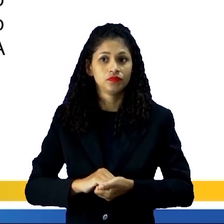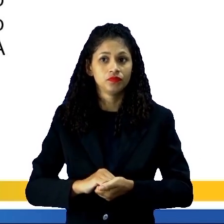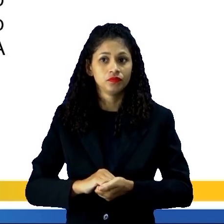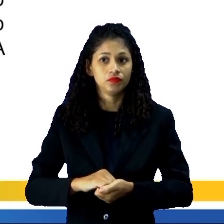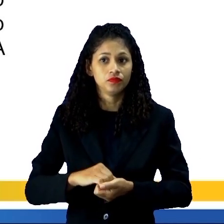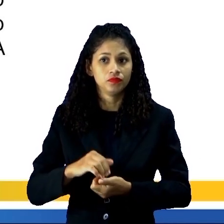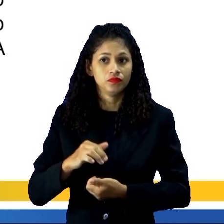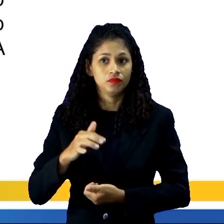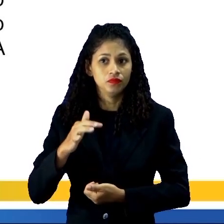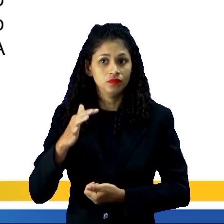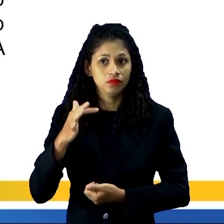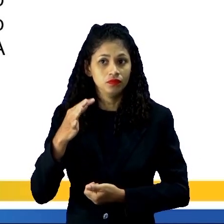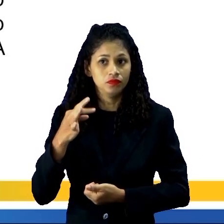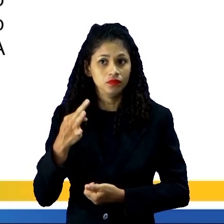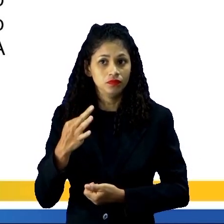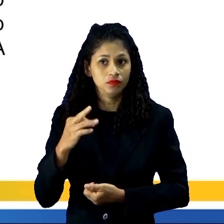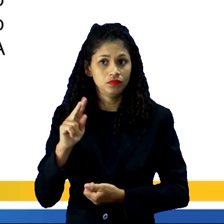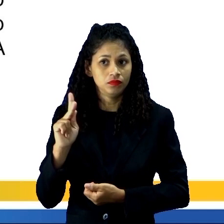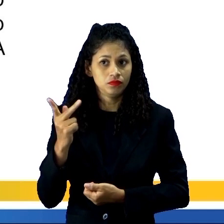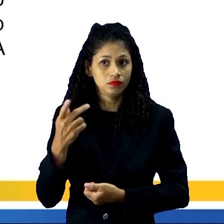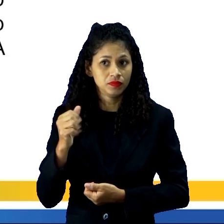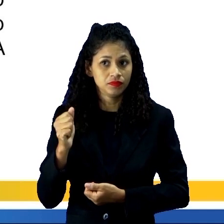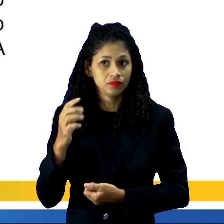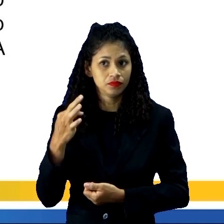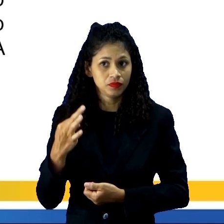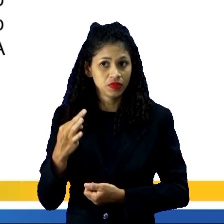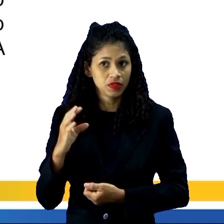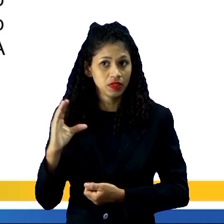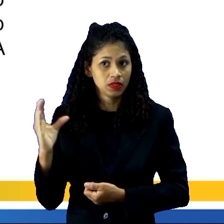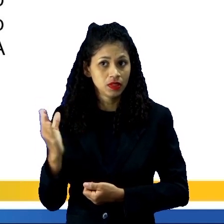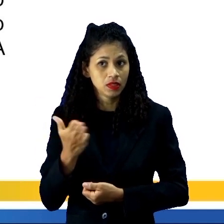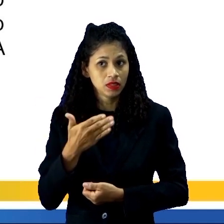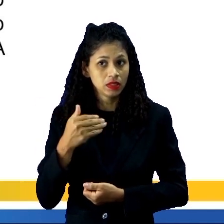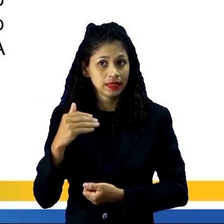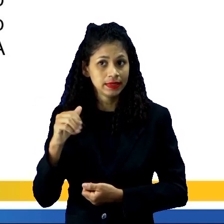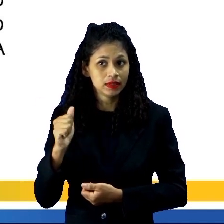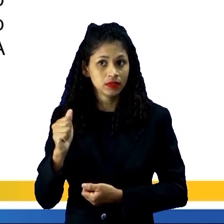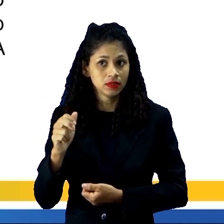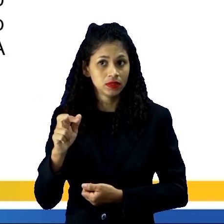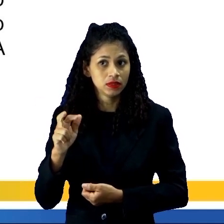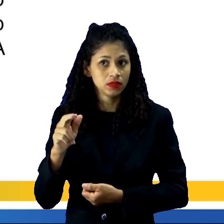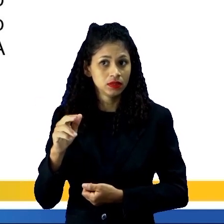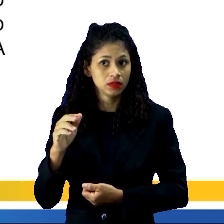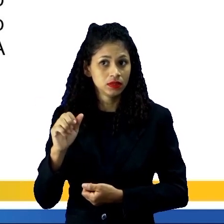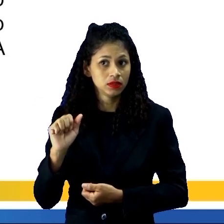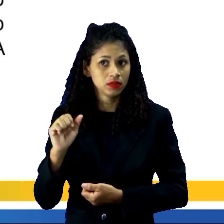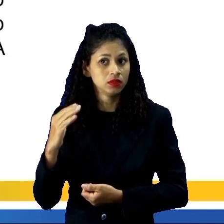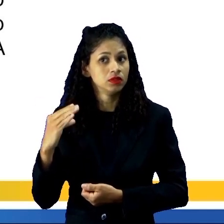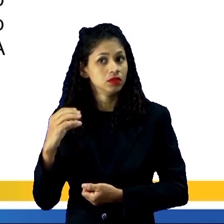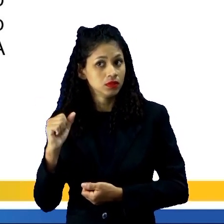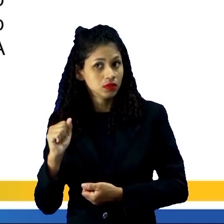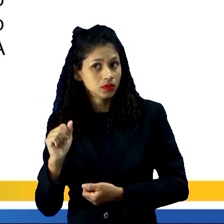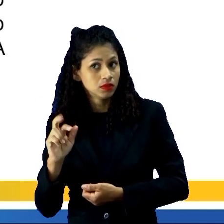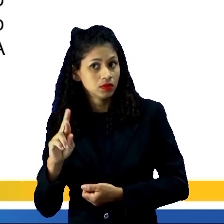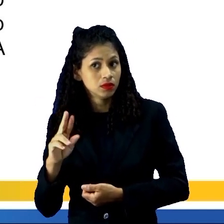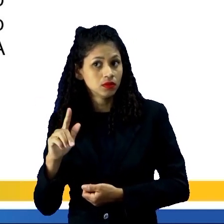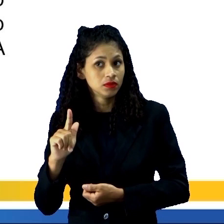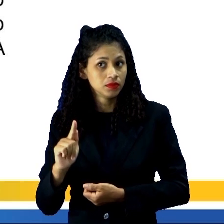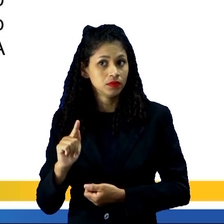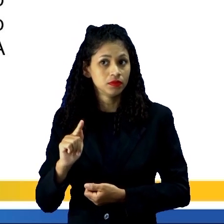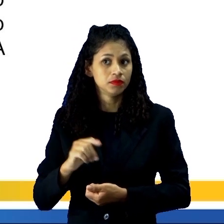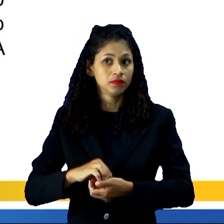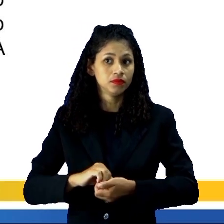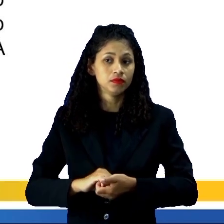is relative to, the noun shirt. That is also the object of the verb bought. The dependent clause